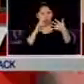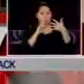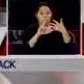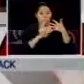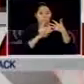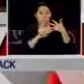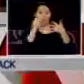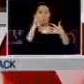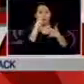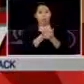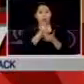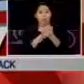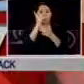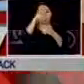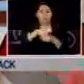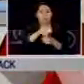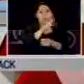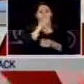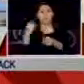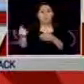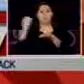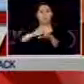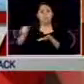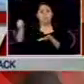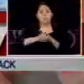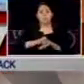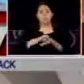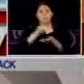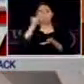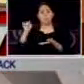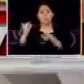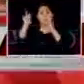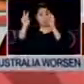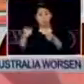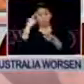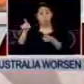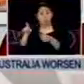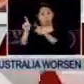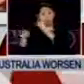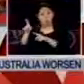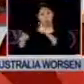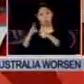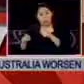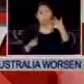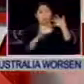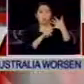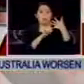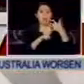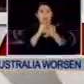or invested is the subject matter of the litigation, and E, in cases of violation of the Anti-Money Laundering